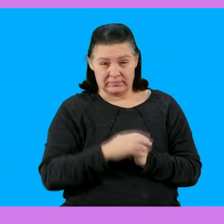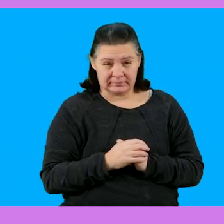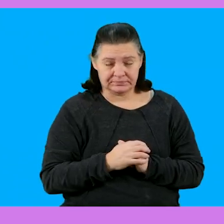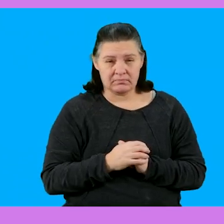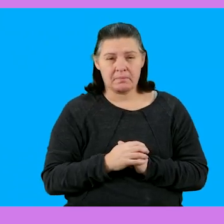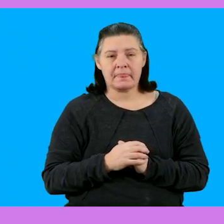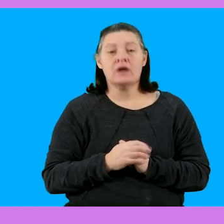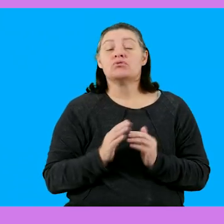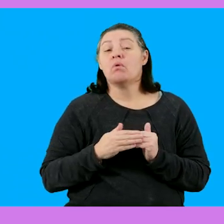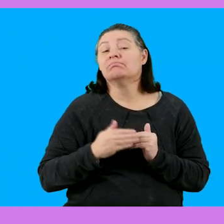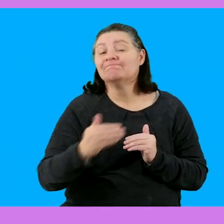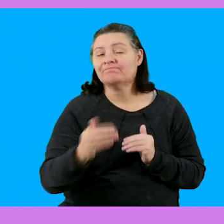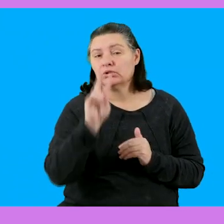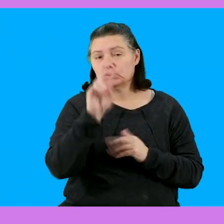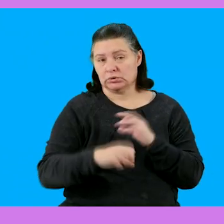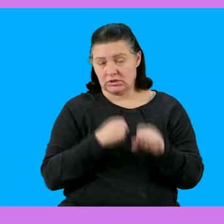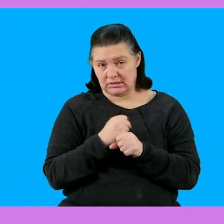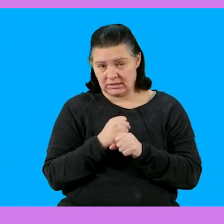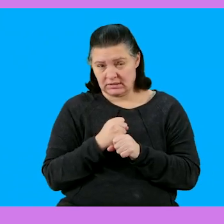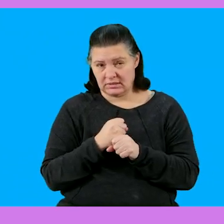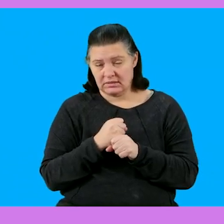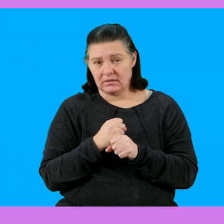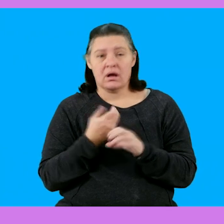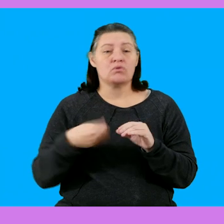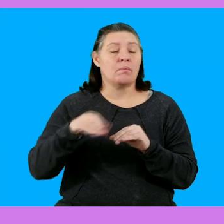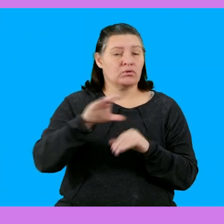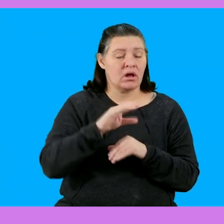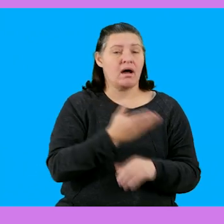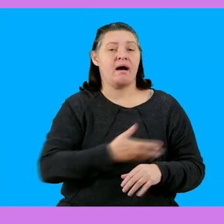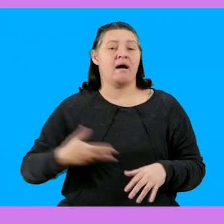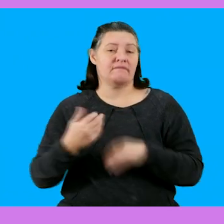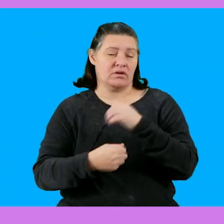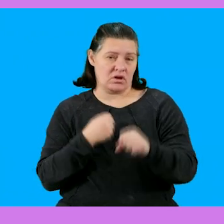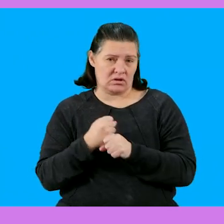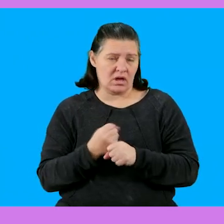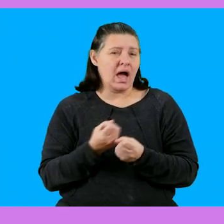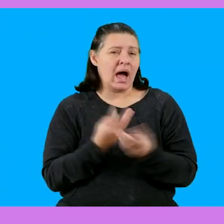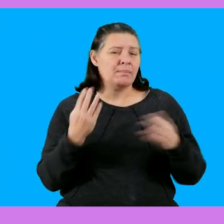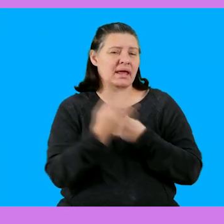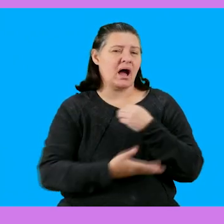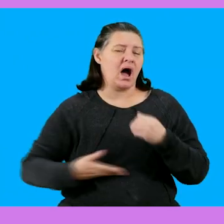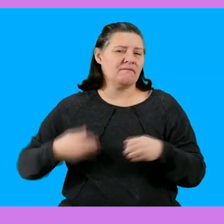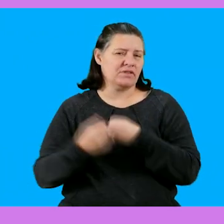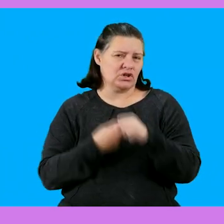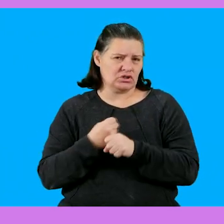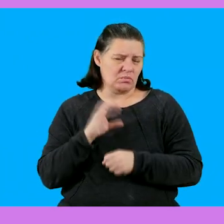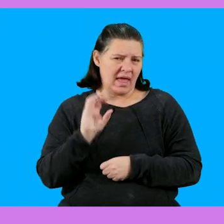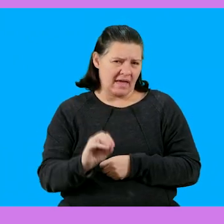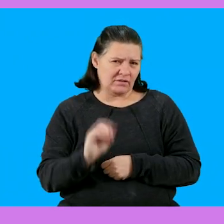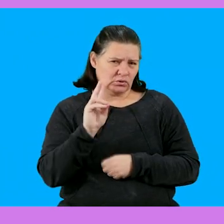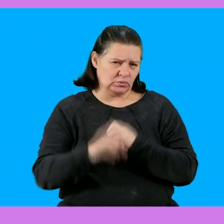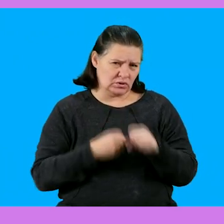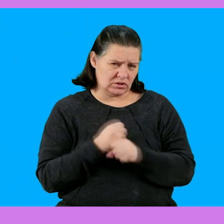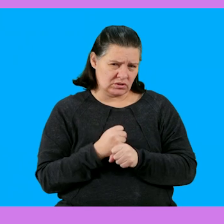at this, right? So it's over a period of 2 years. It's compounded half yearly. So how many half a years will I have in